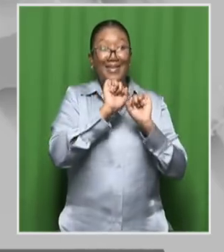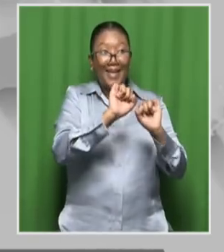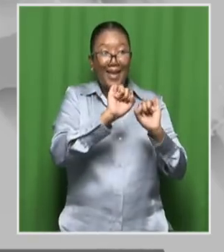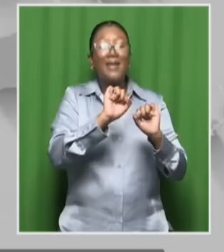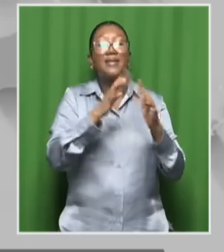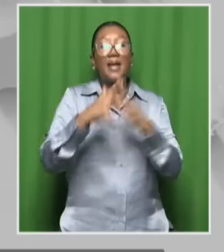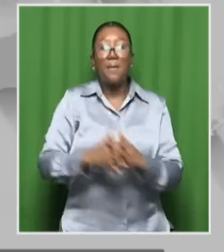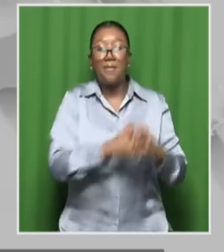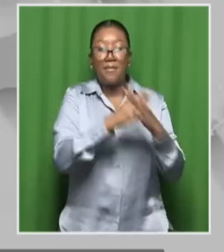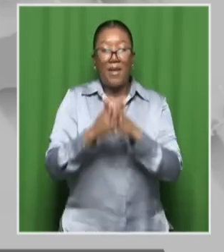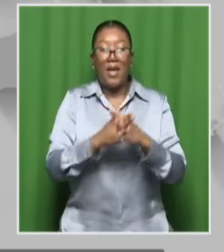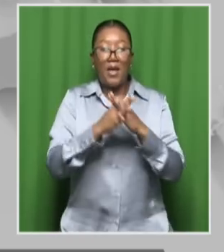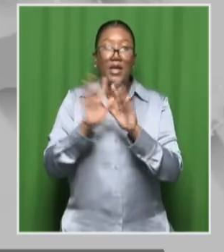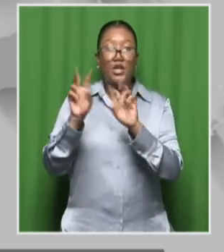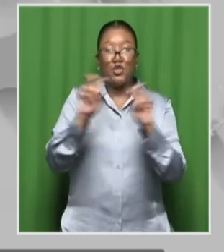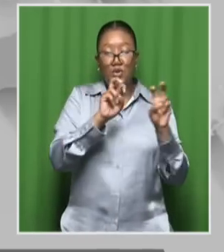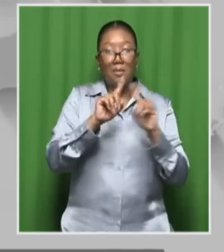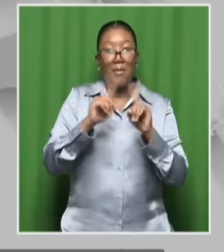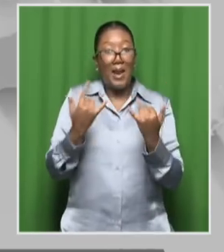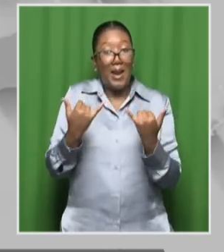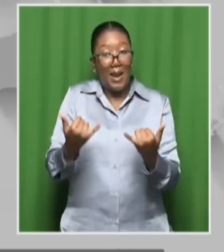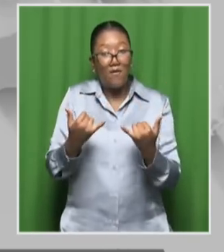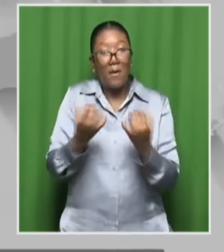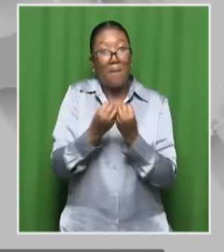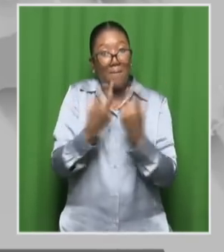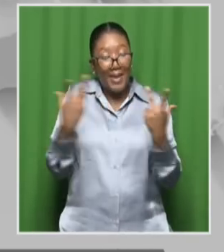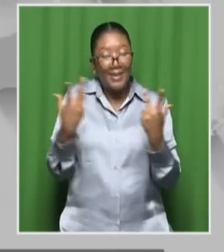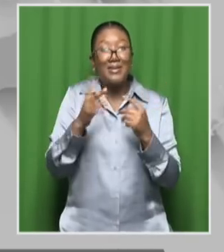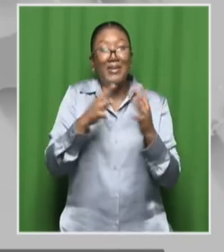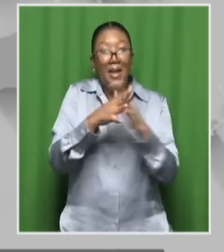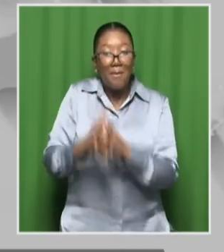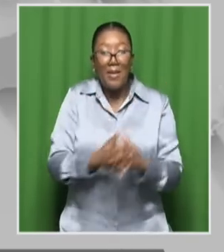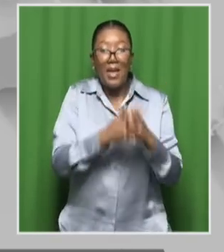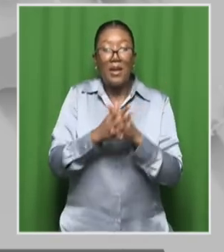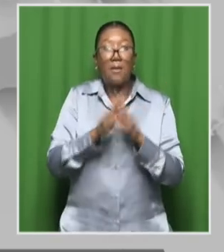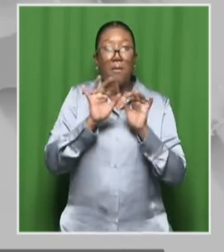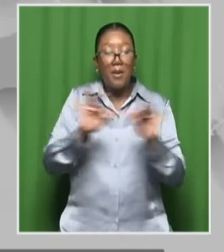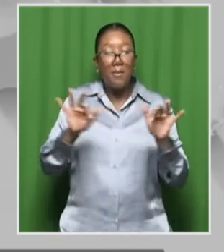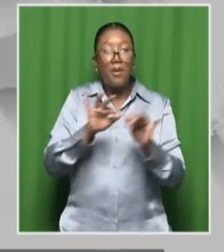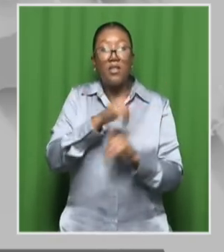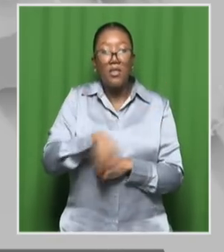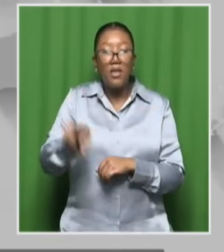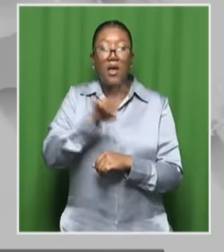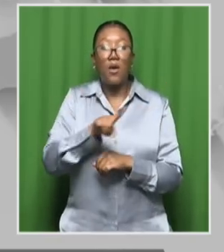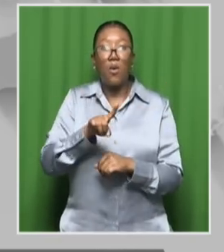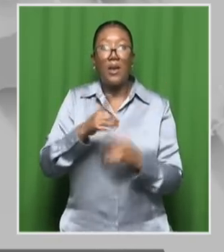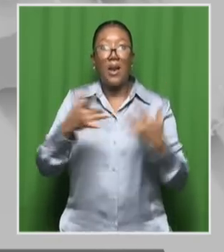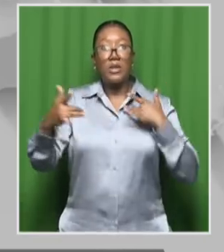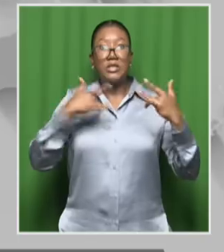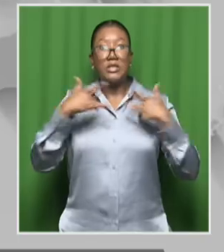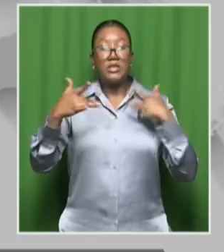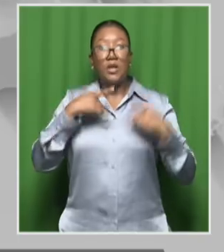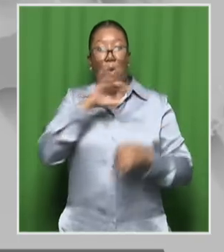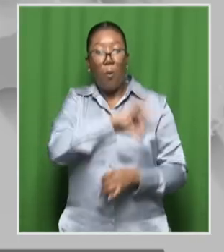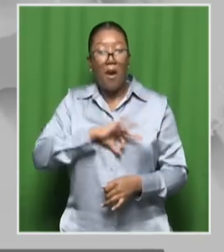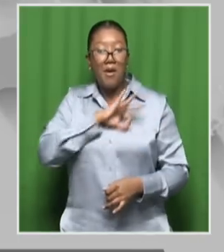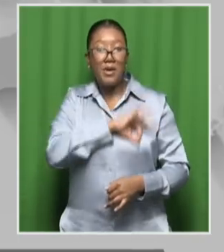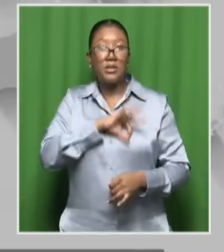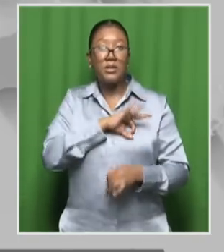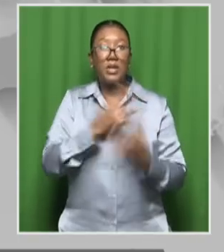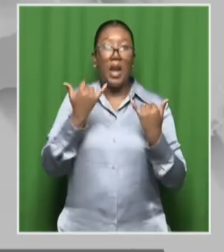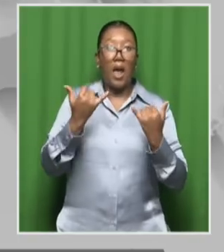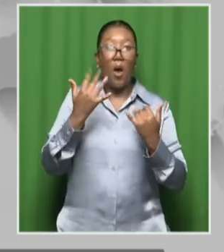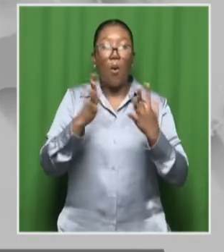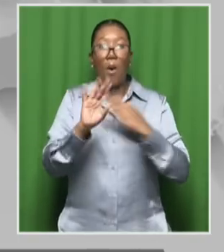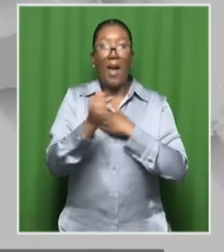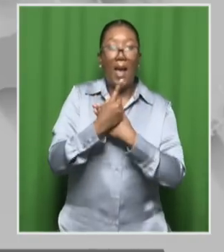America, particularly at this time, where Americans are really, really worried in terms of where to